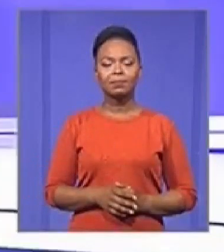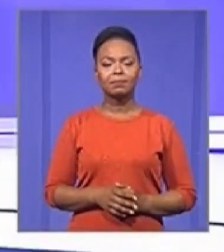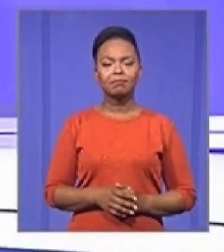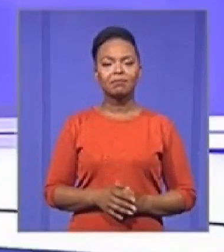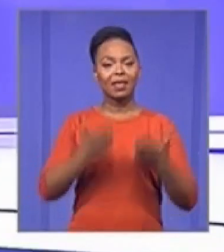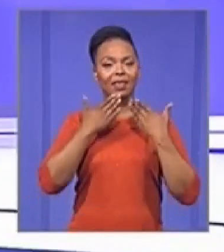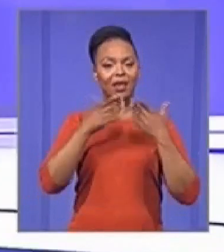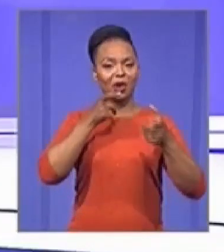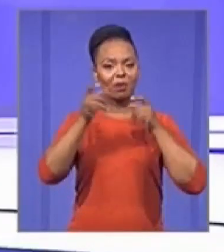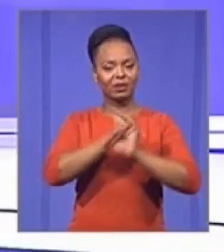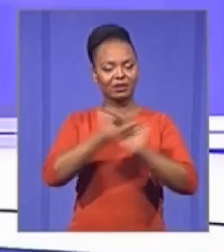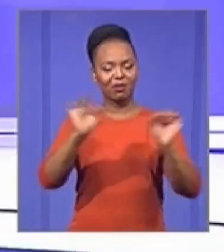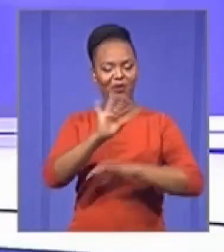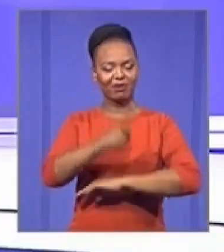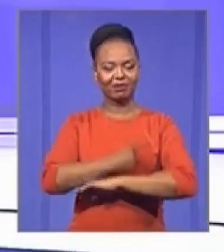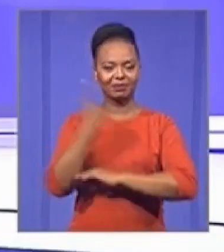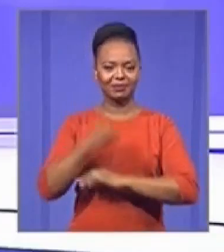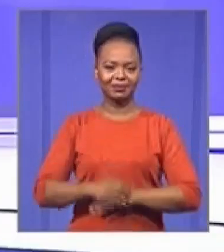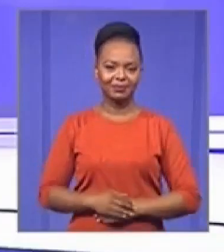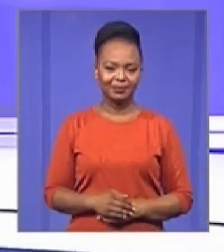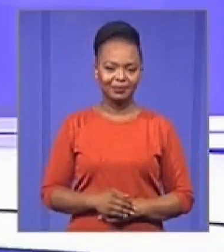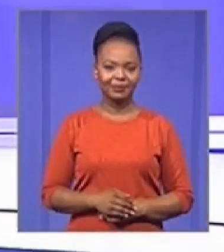mo irile wa ditshwaelo tsa hao ka mehla